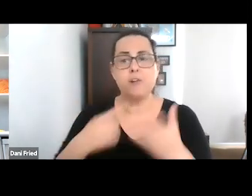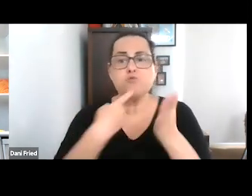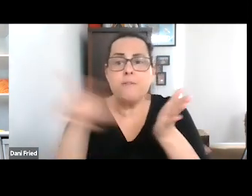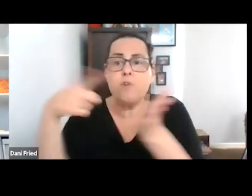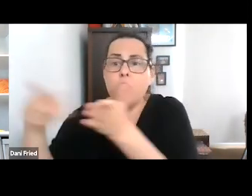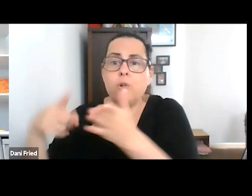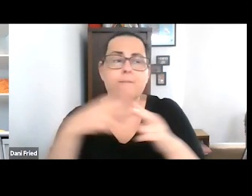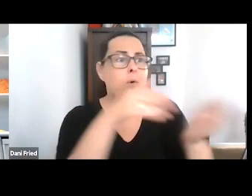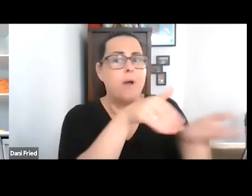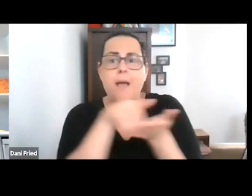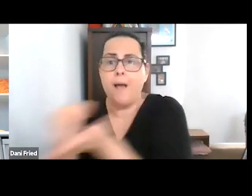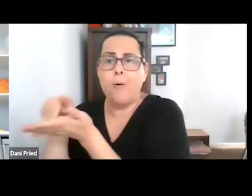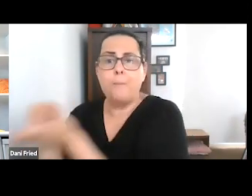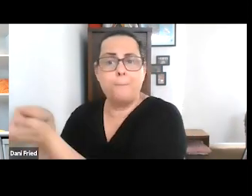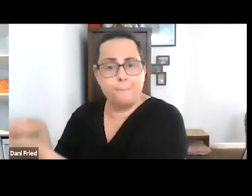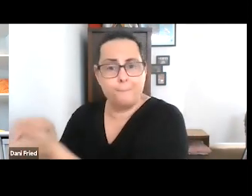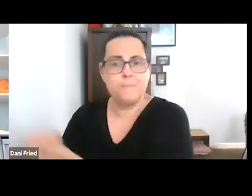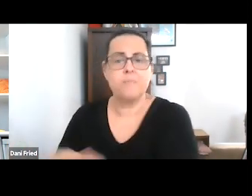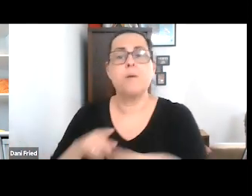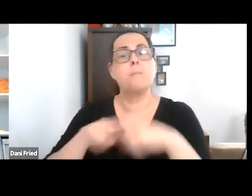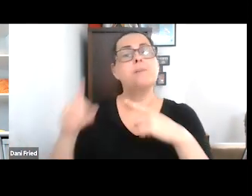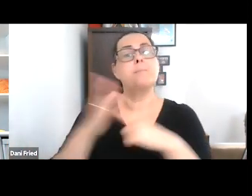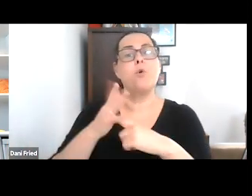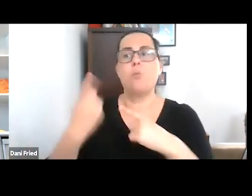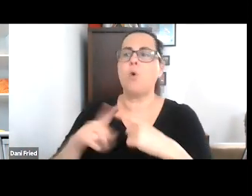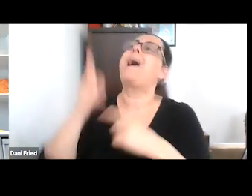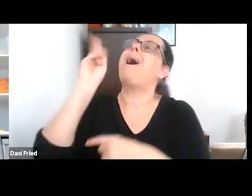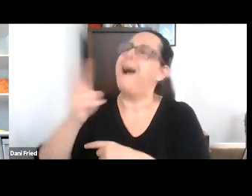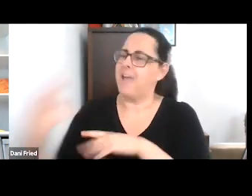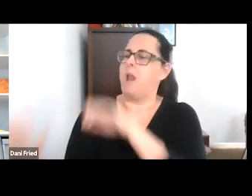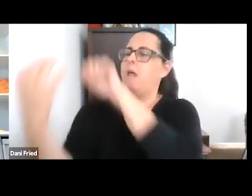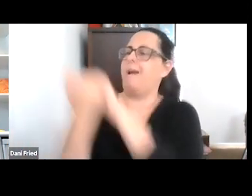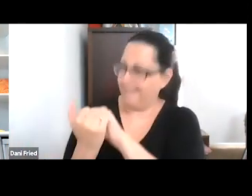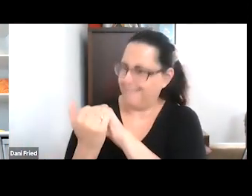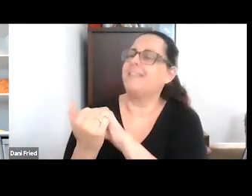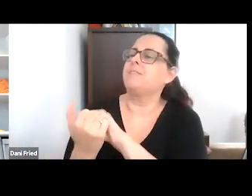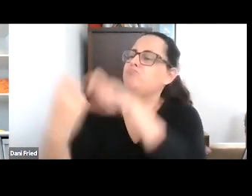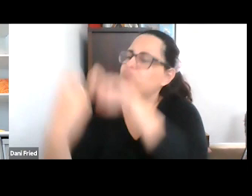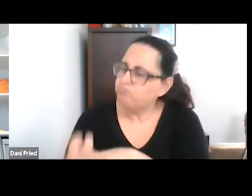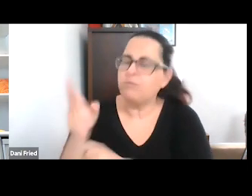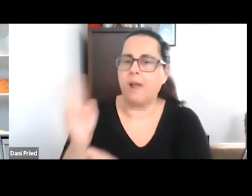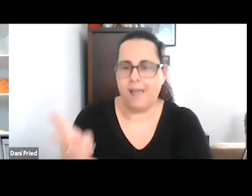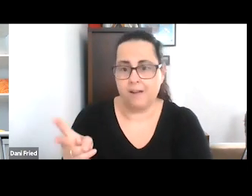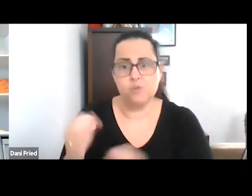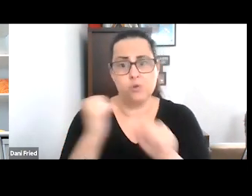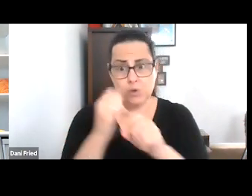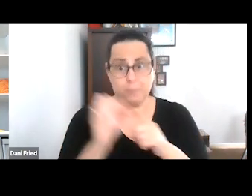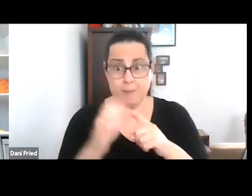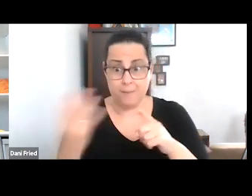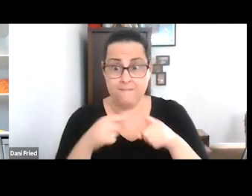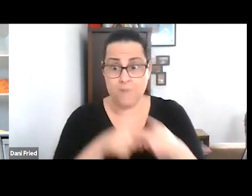for assistance, and most importantly, the follow-up visit, coming back and reassessing. So GPs are expected to do